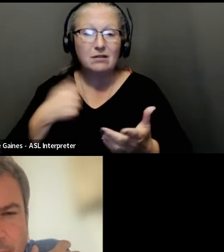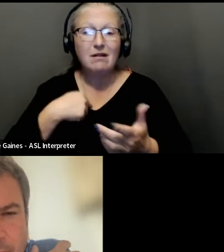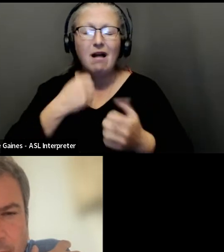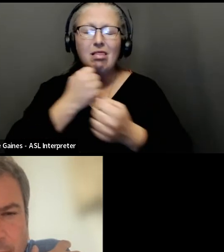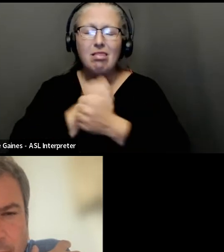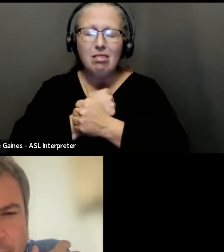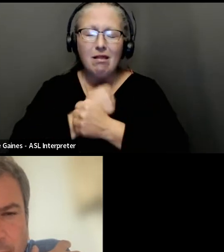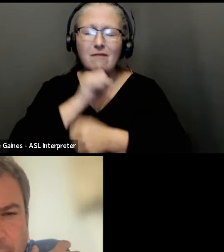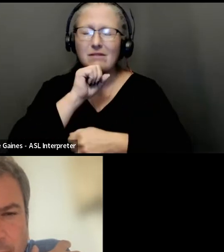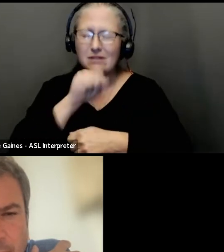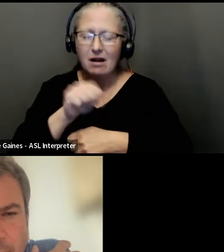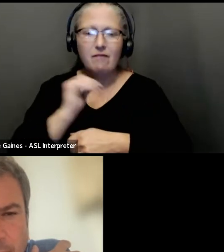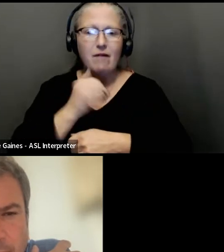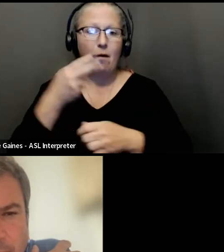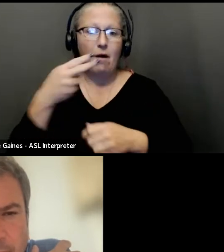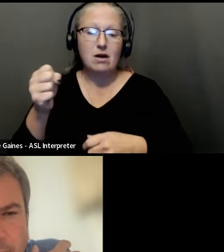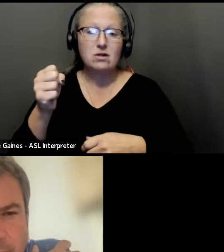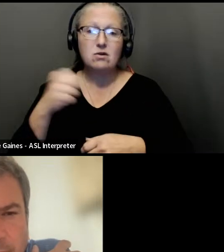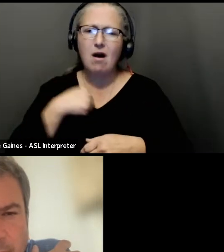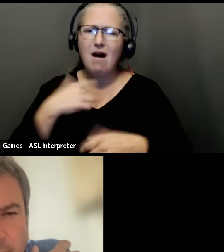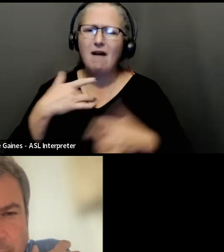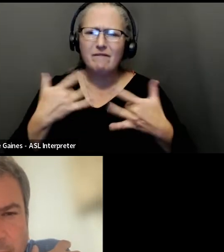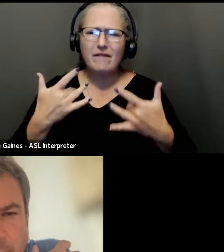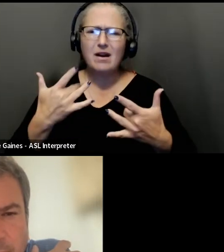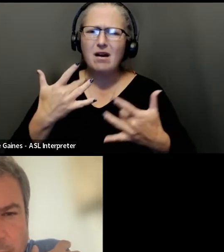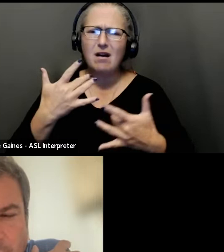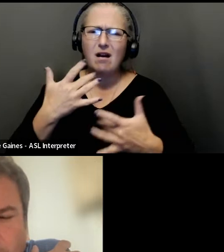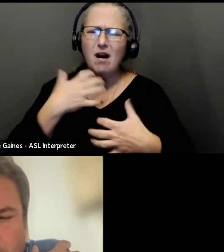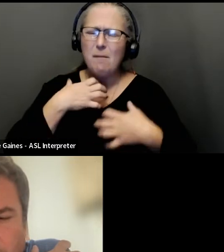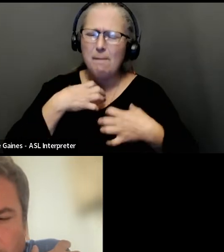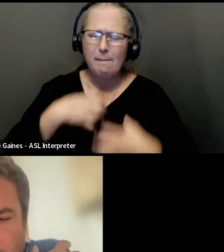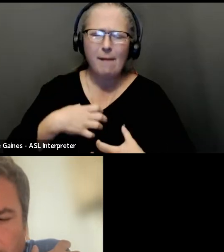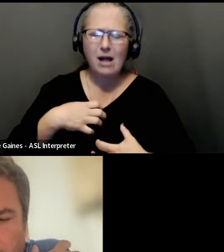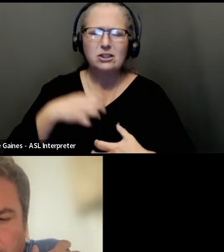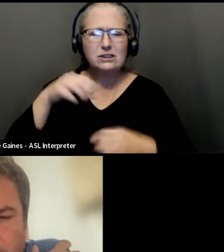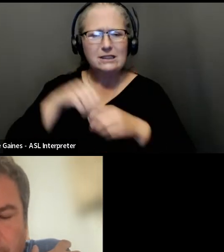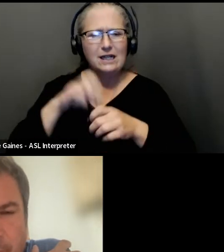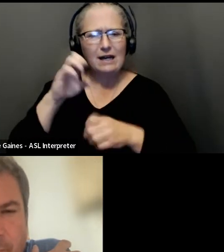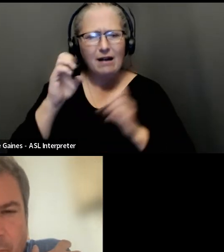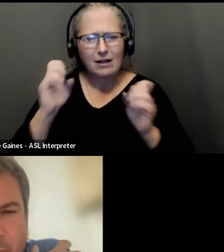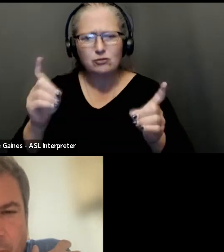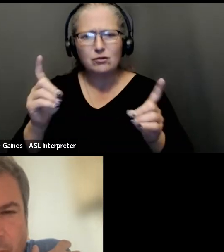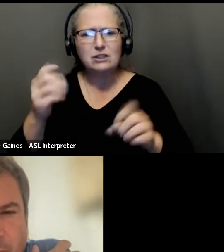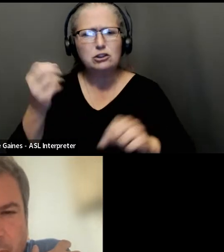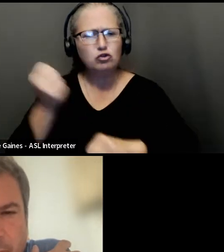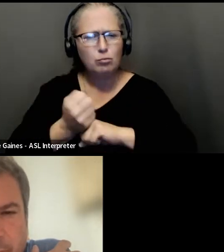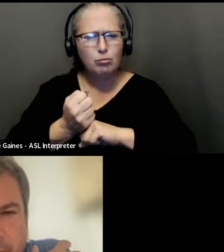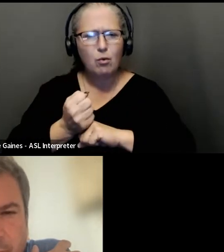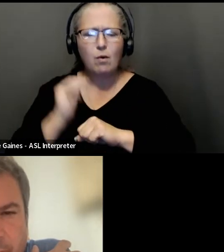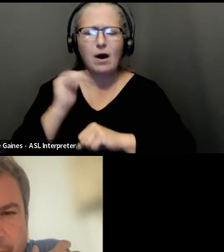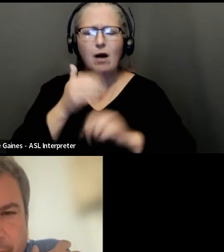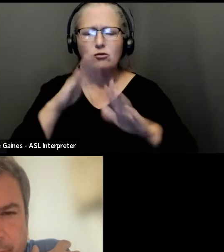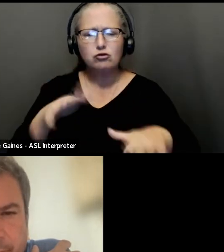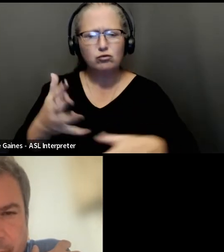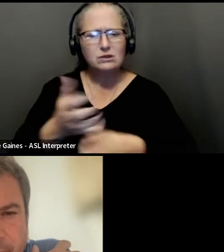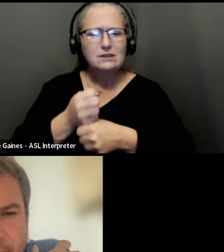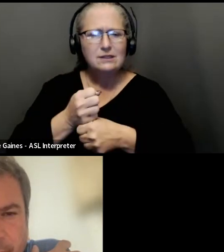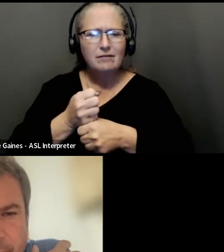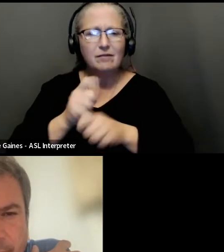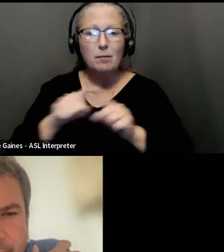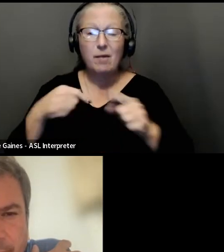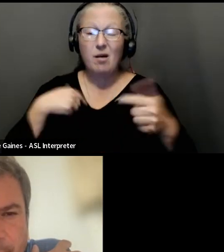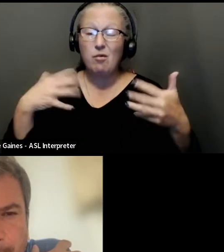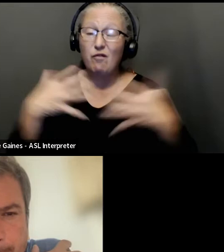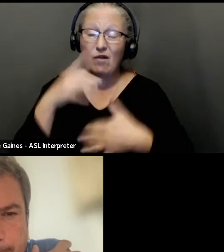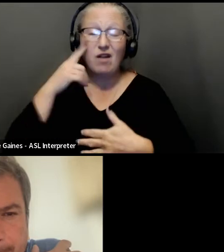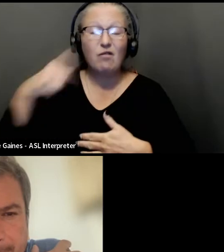high school and typically feel so passionately in the education and support our children receive, but I'm scared